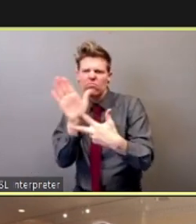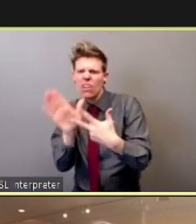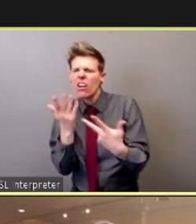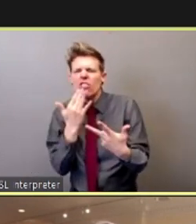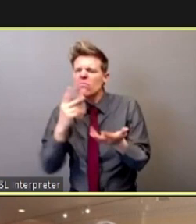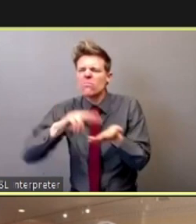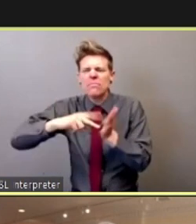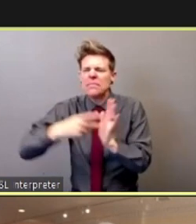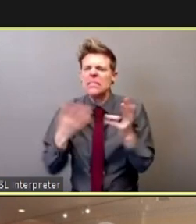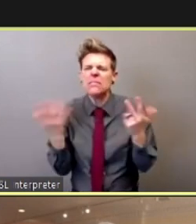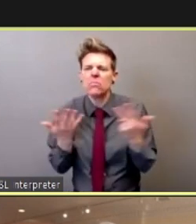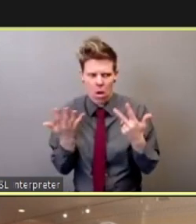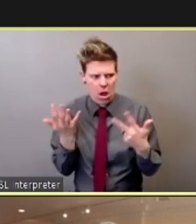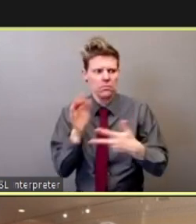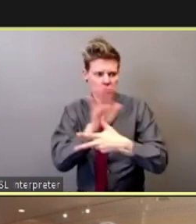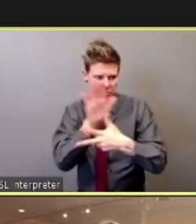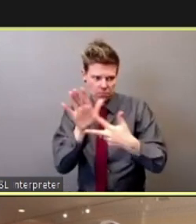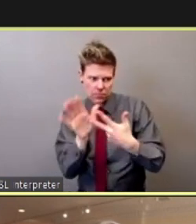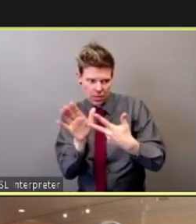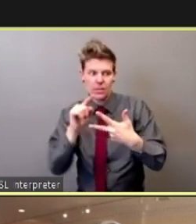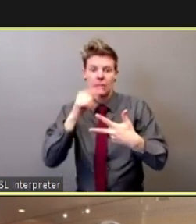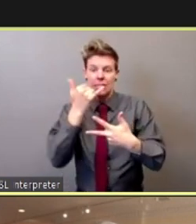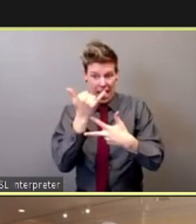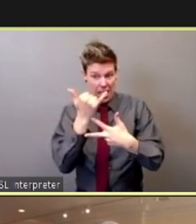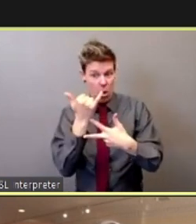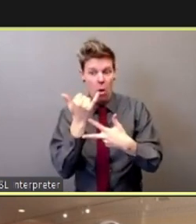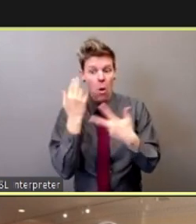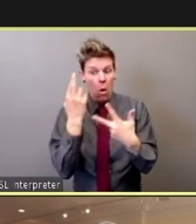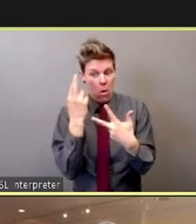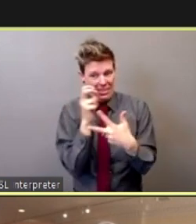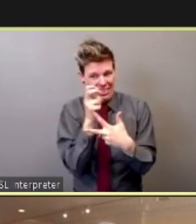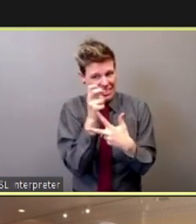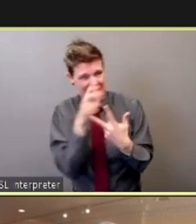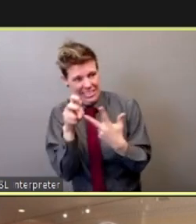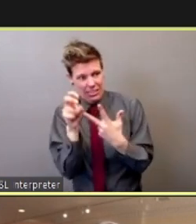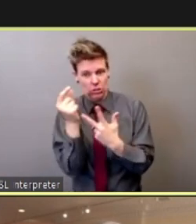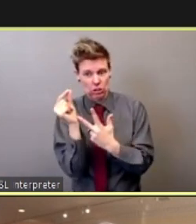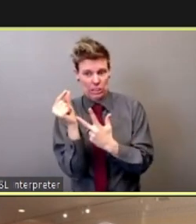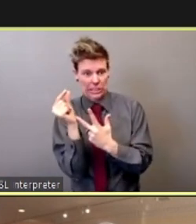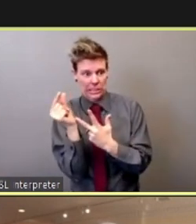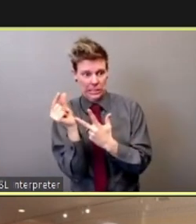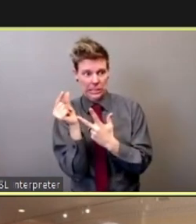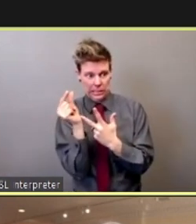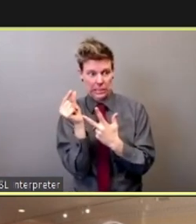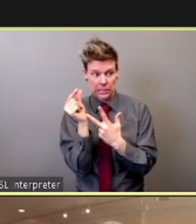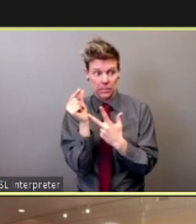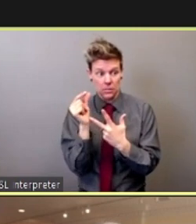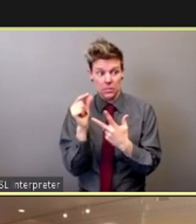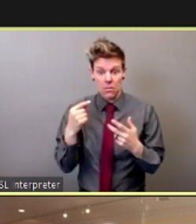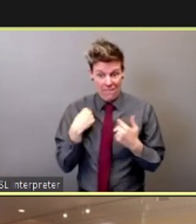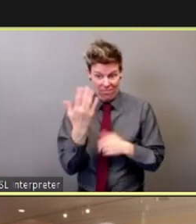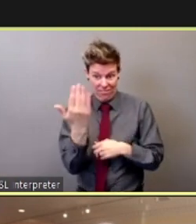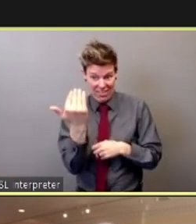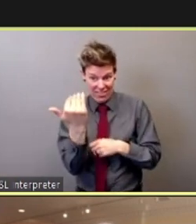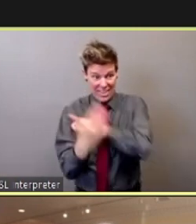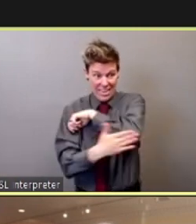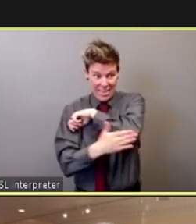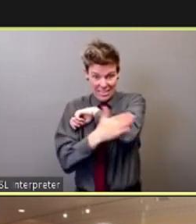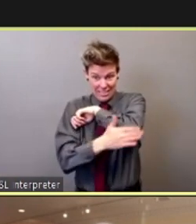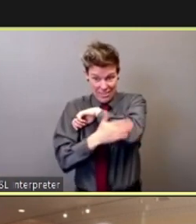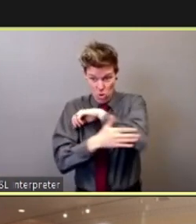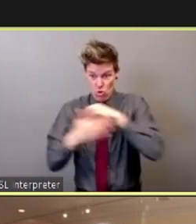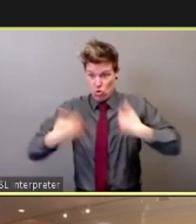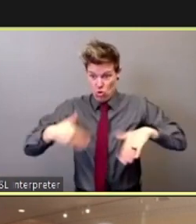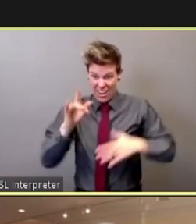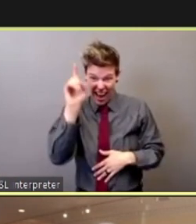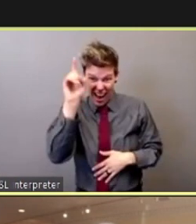now available in so many, 15 counties, half of the state now. Okay, next slide.